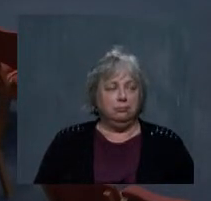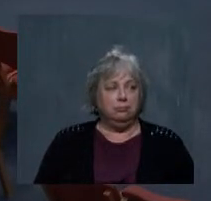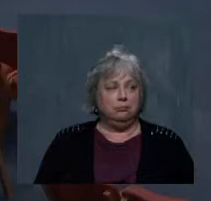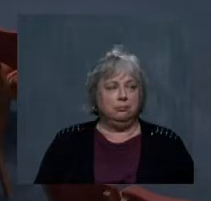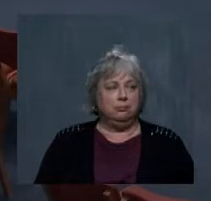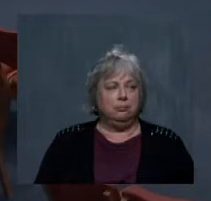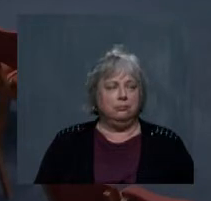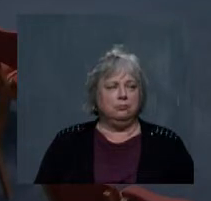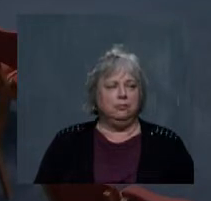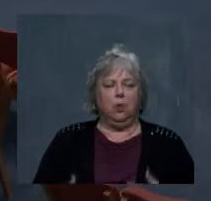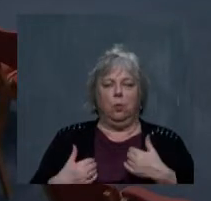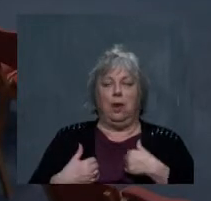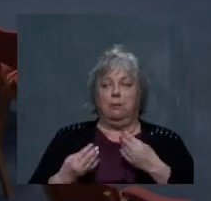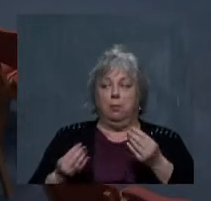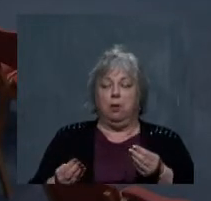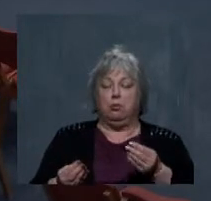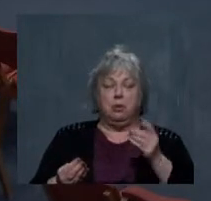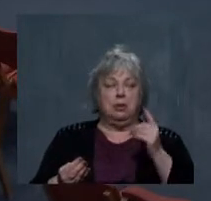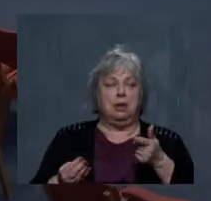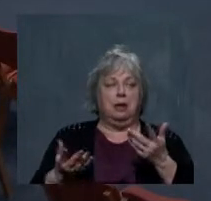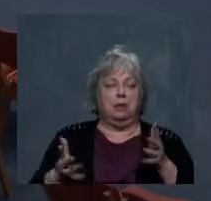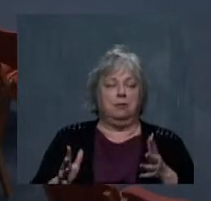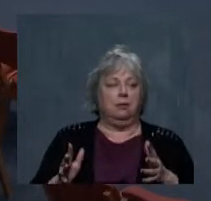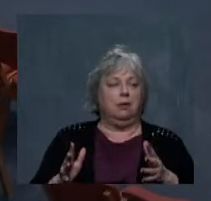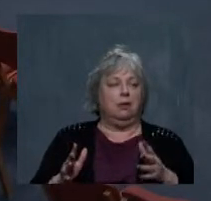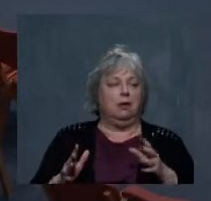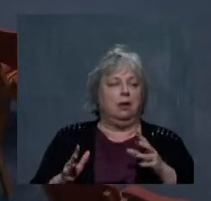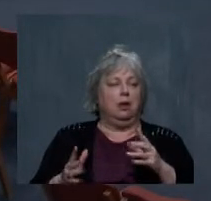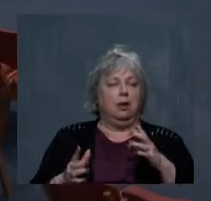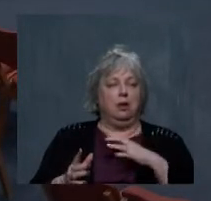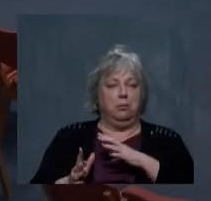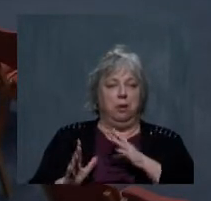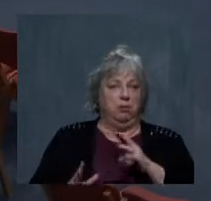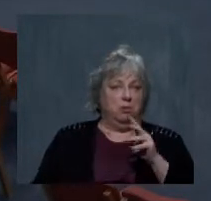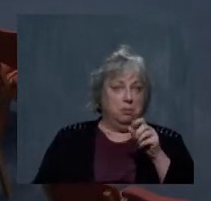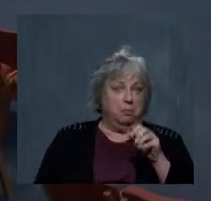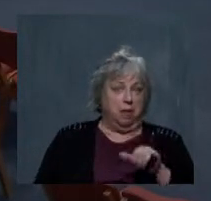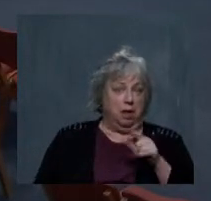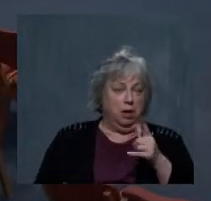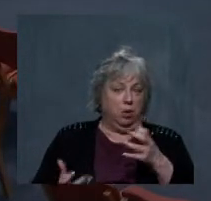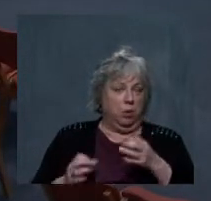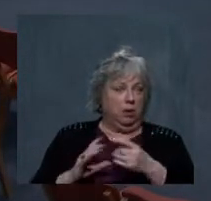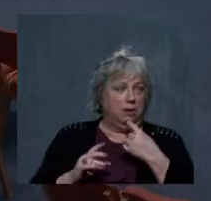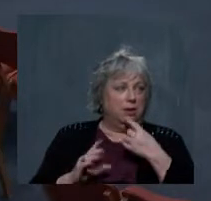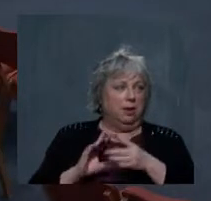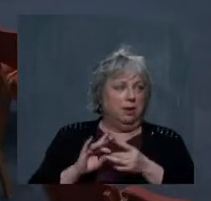We do have a motion. Commissioner May, did you want to say something?